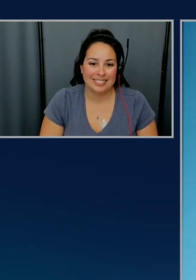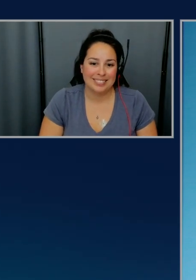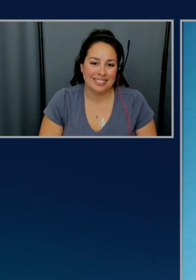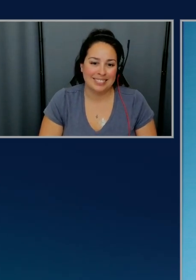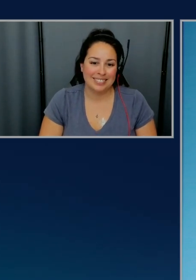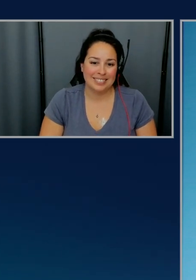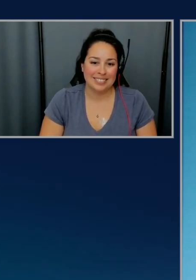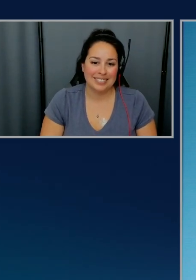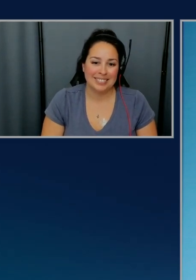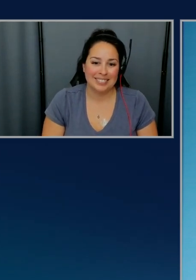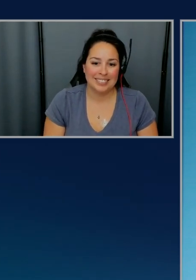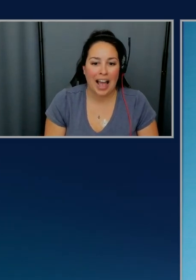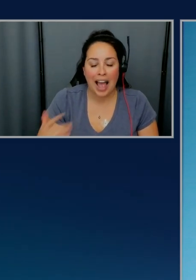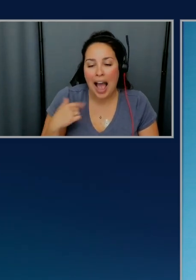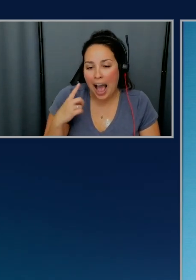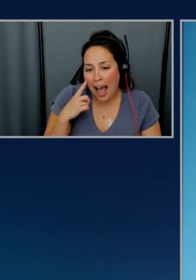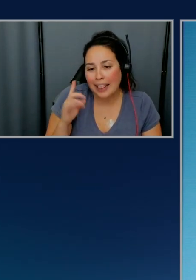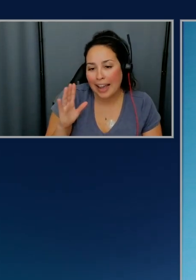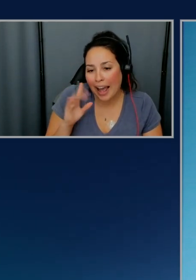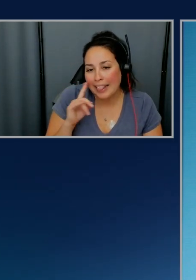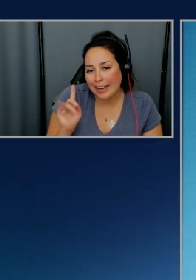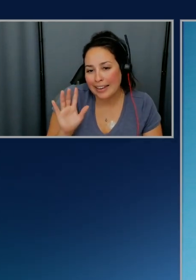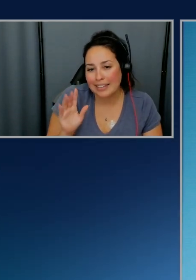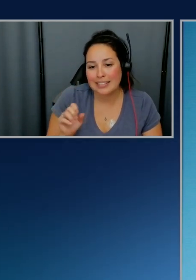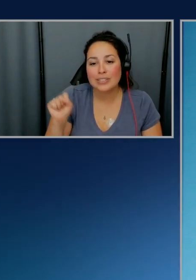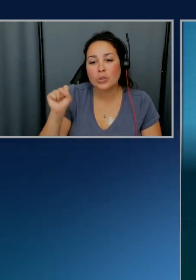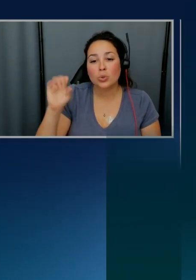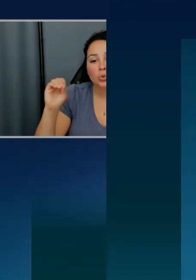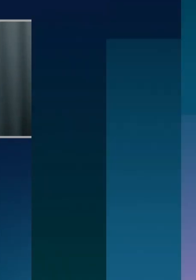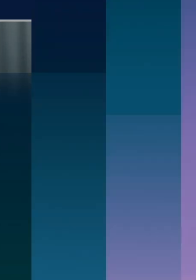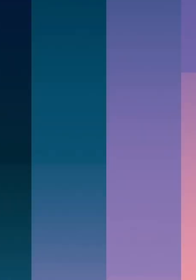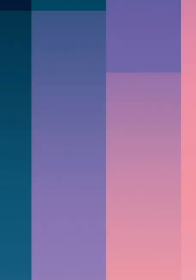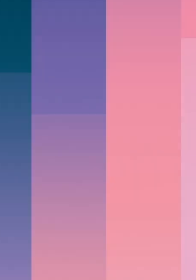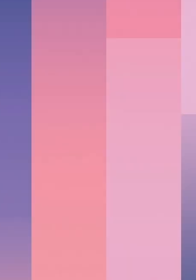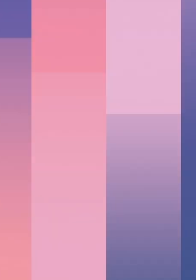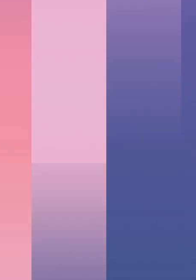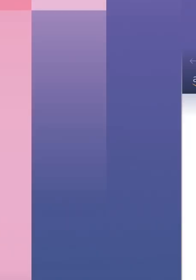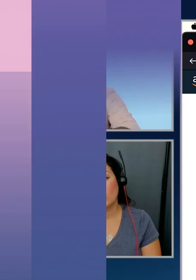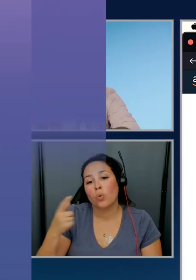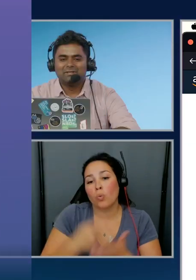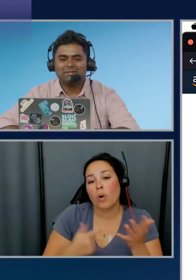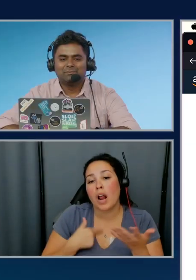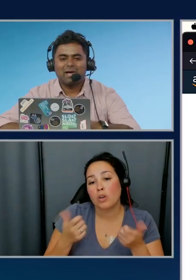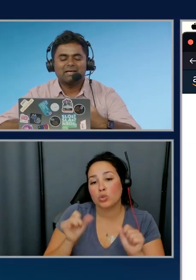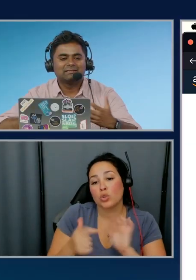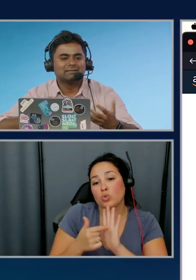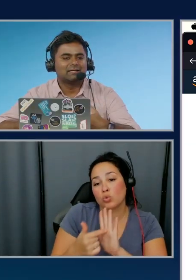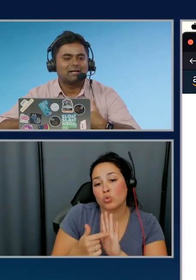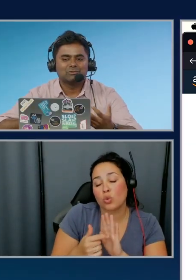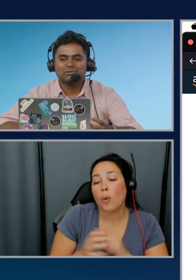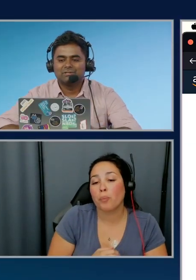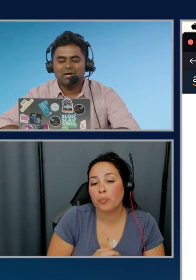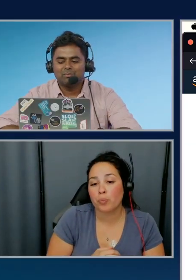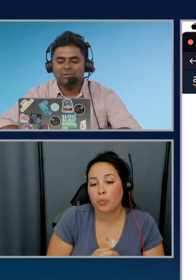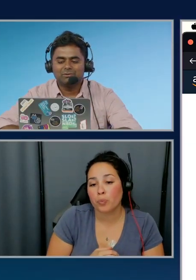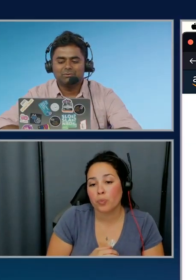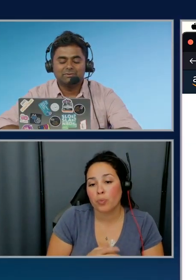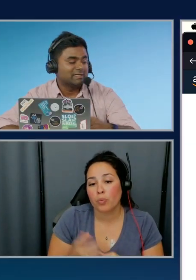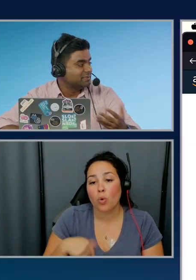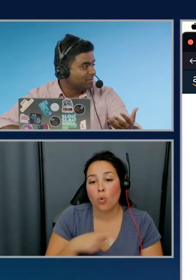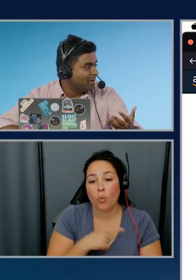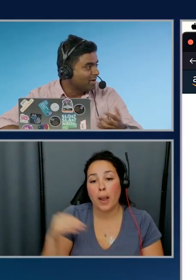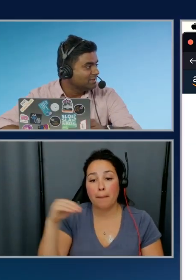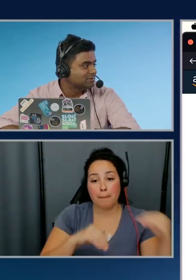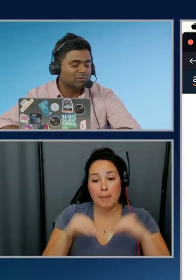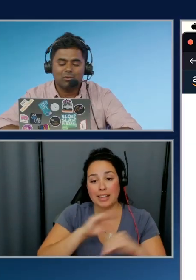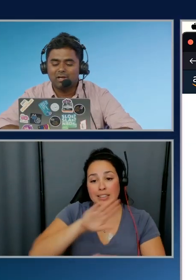think we did. All right. So this is what I was trying to show. We packaged this entire solution up into